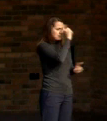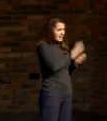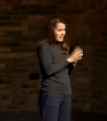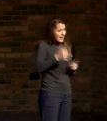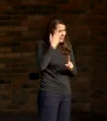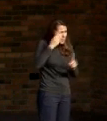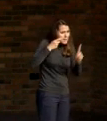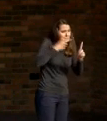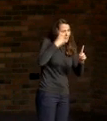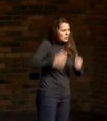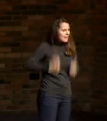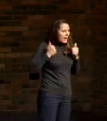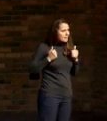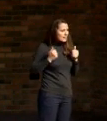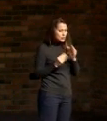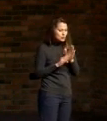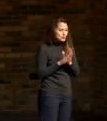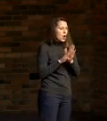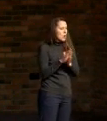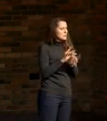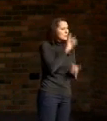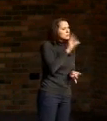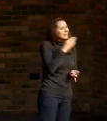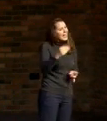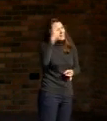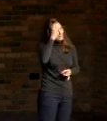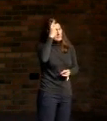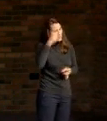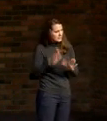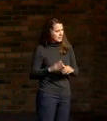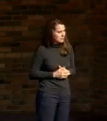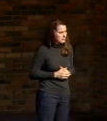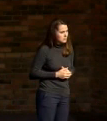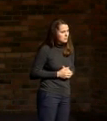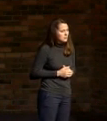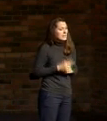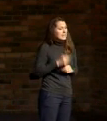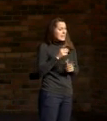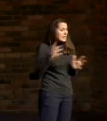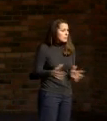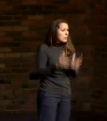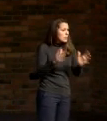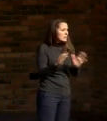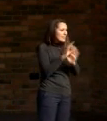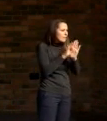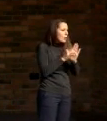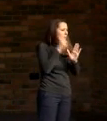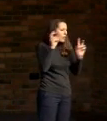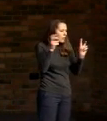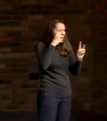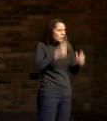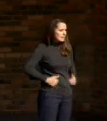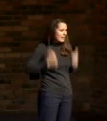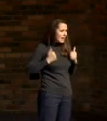life was to grow spiritually and philosophically. He promoted the formula of life for